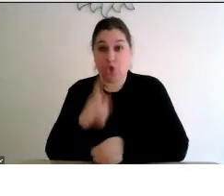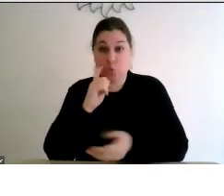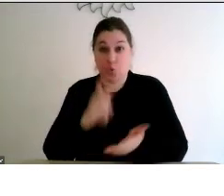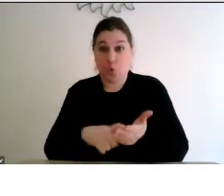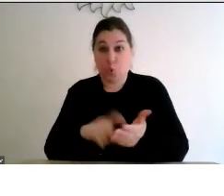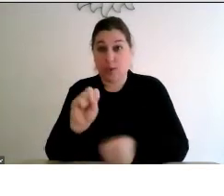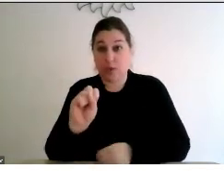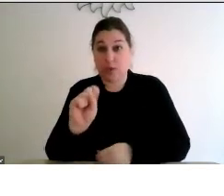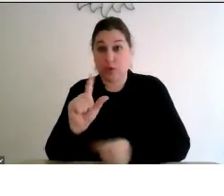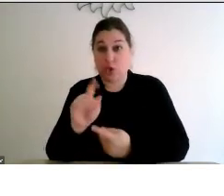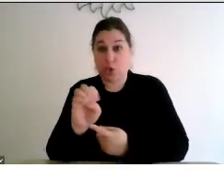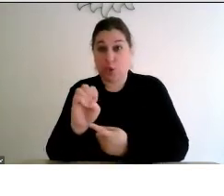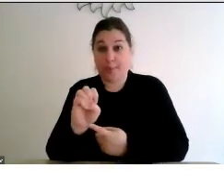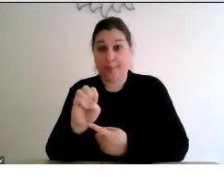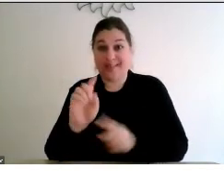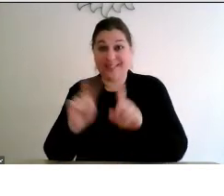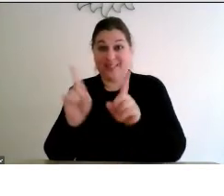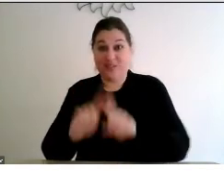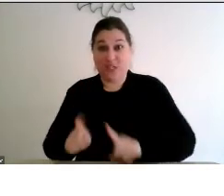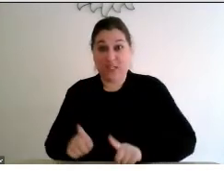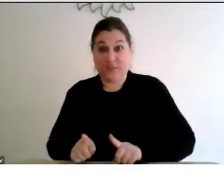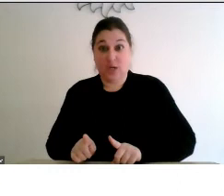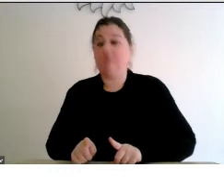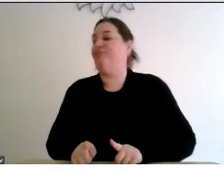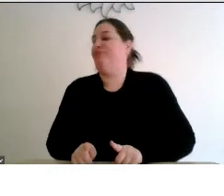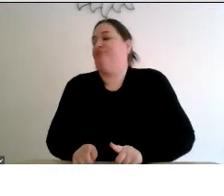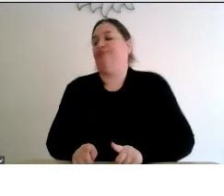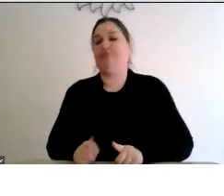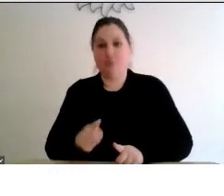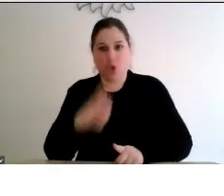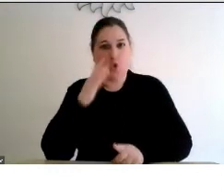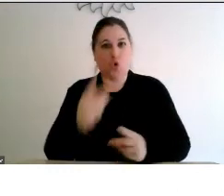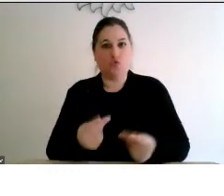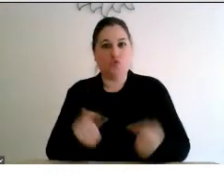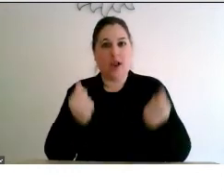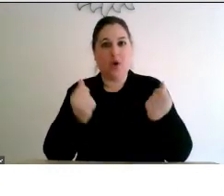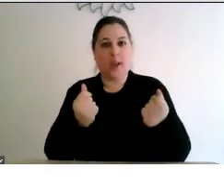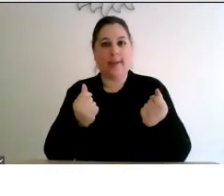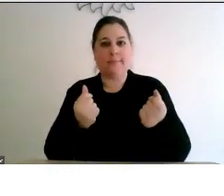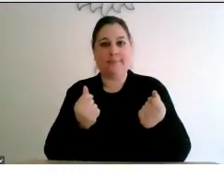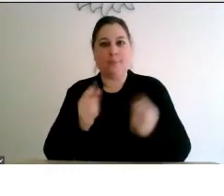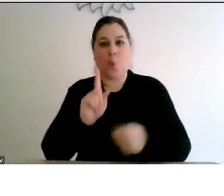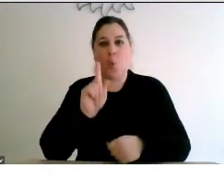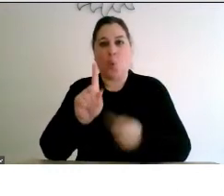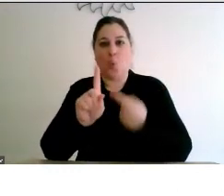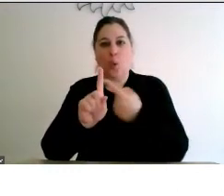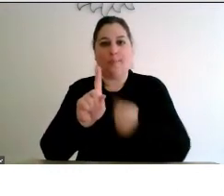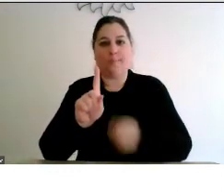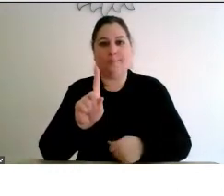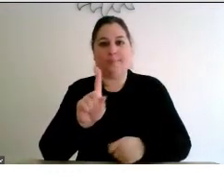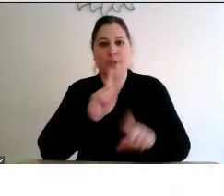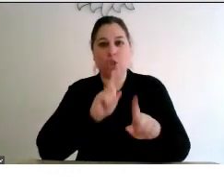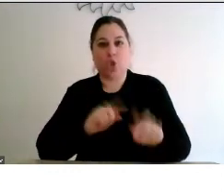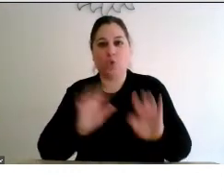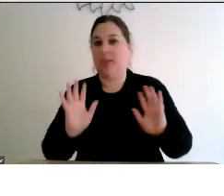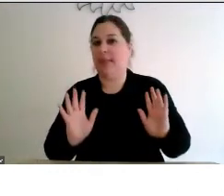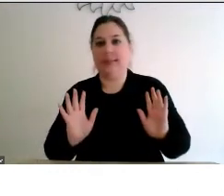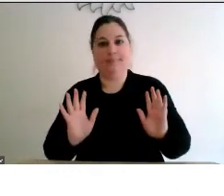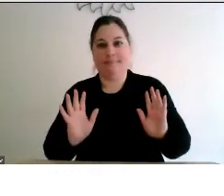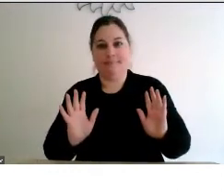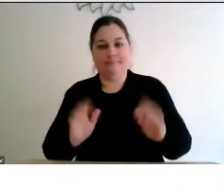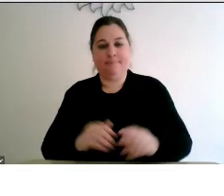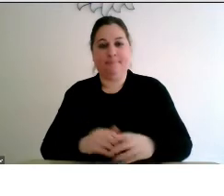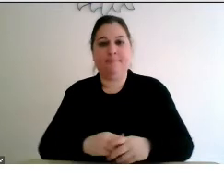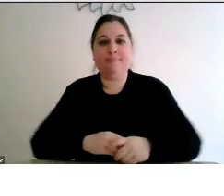automatically one solution. So it could be -2 plus 10. It could even be